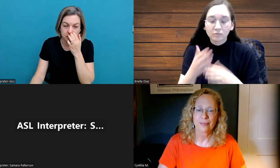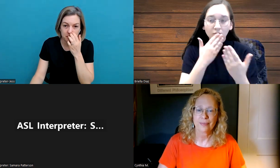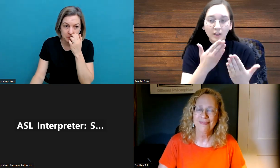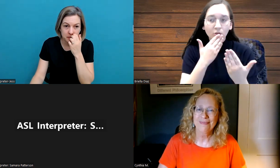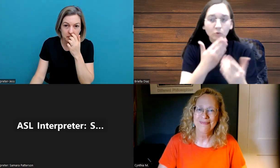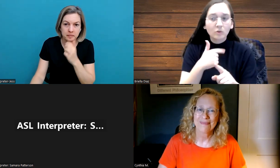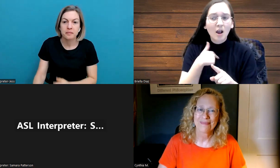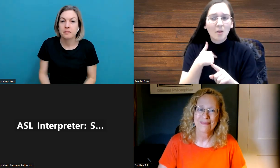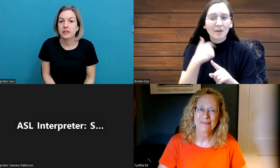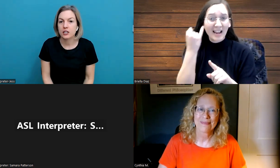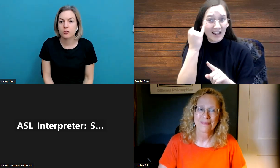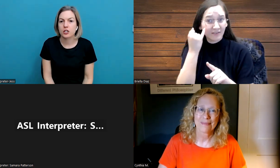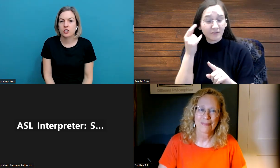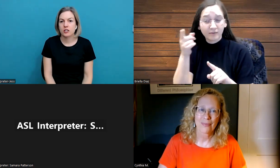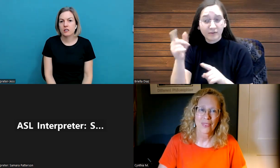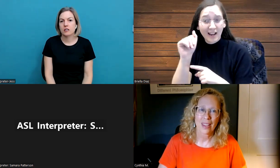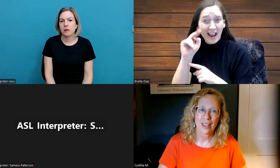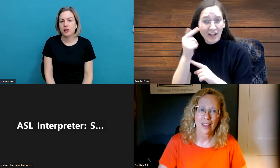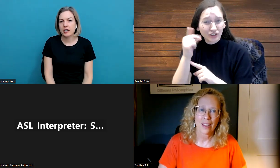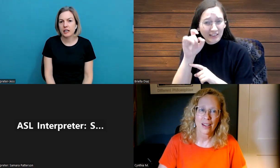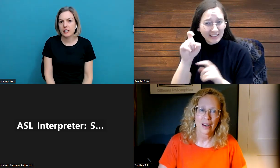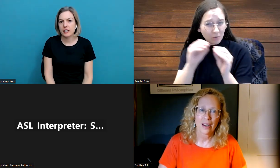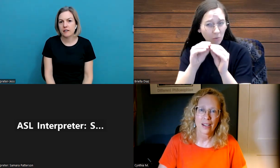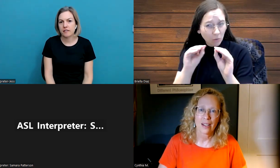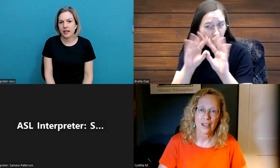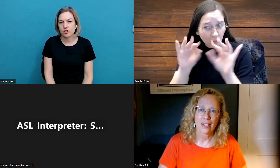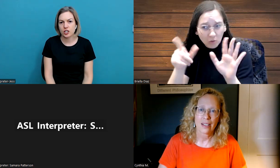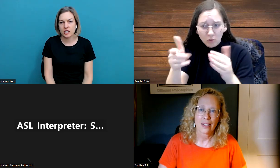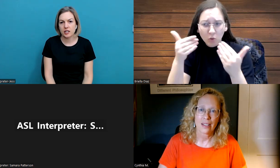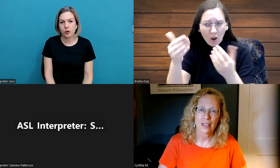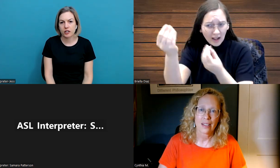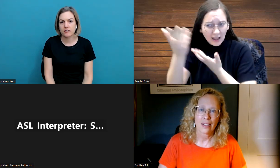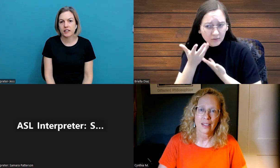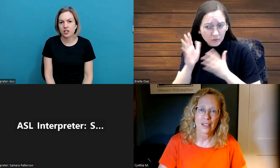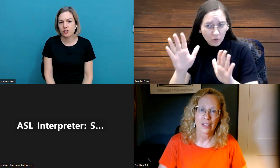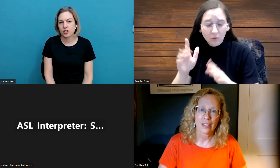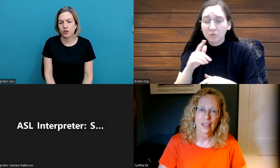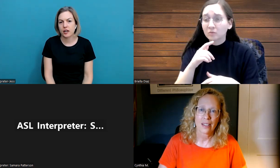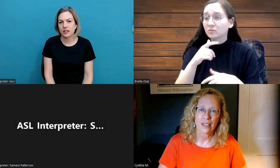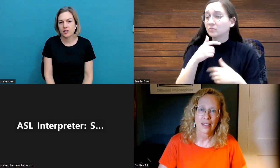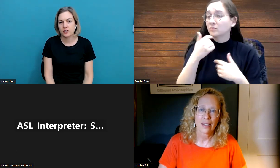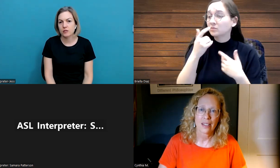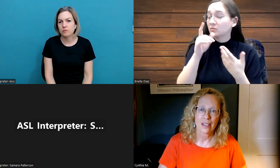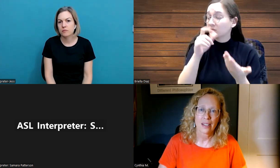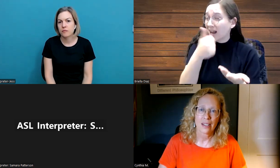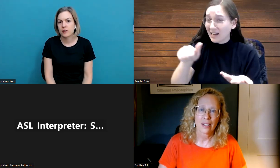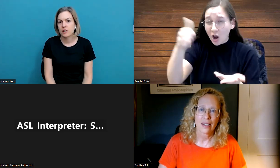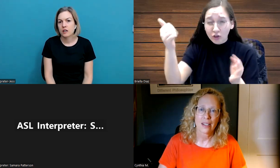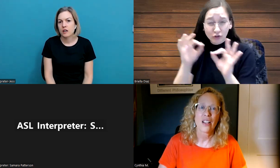Great. Thank you so much. I'm thinking if Angie needed more clarification, she can go ahead and let us